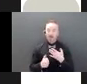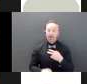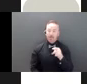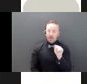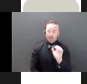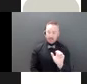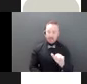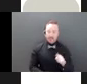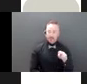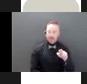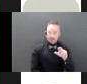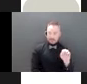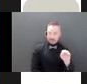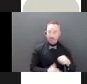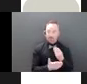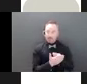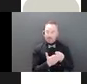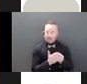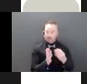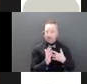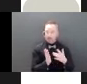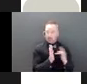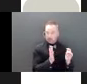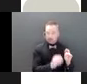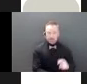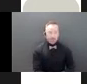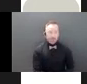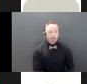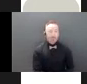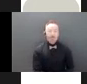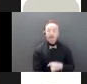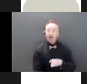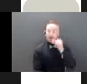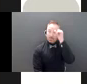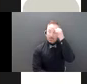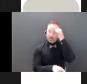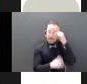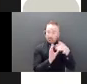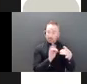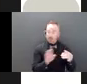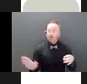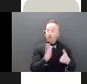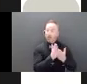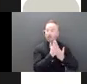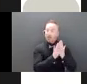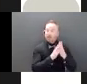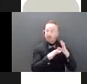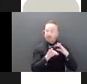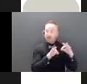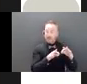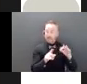exploitation or abuse. And we would remind you at this point that you have the right to define the circumstances